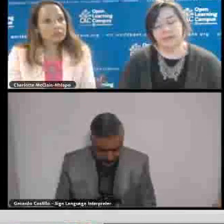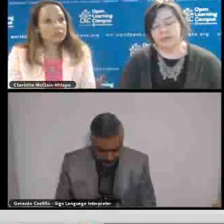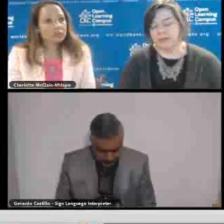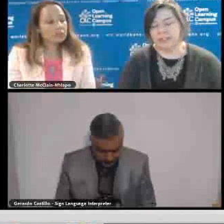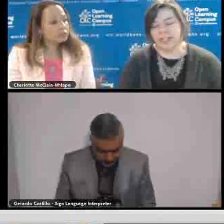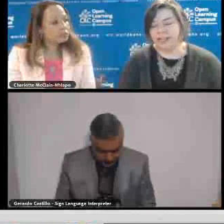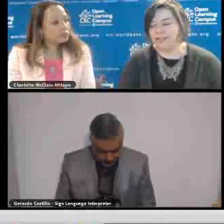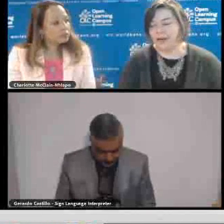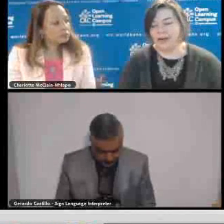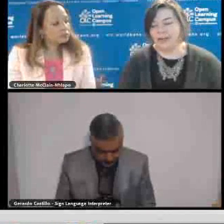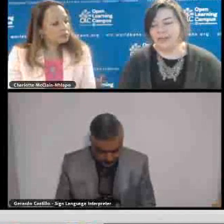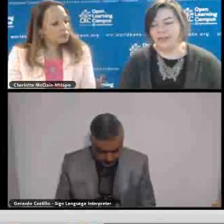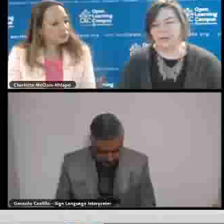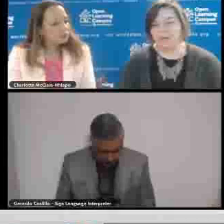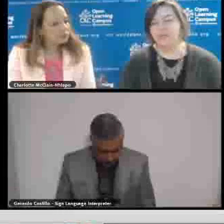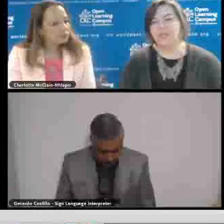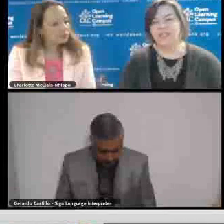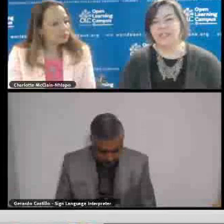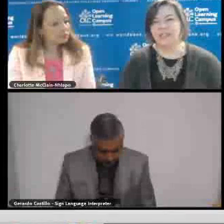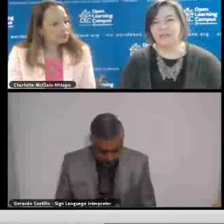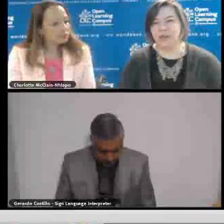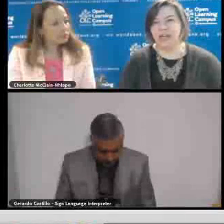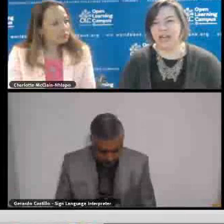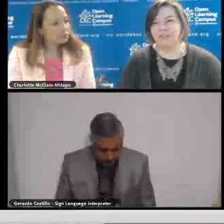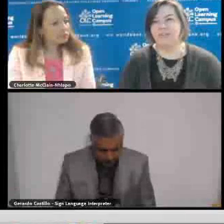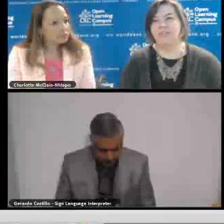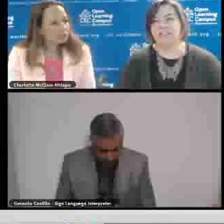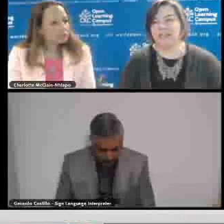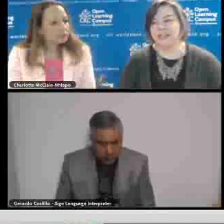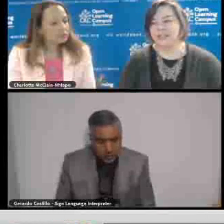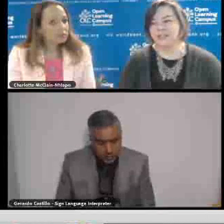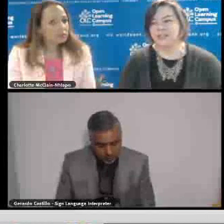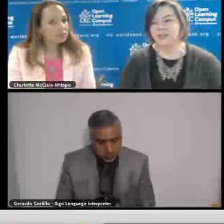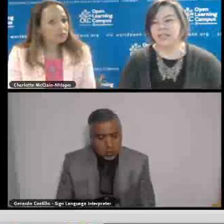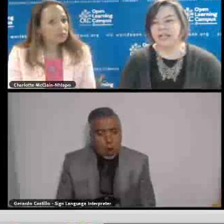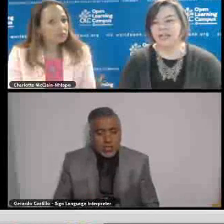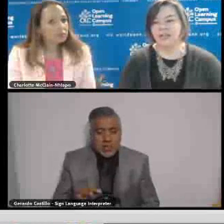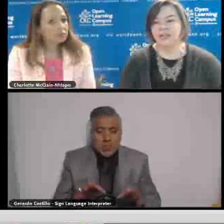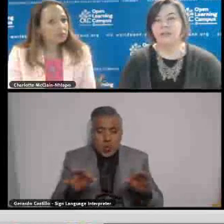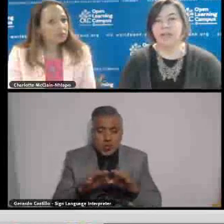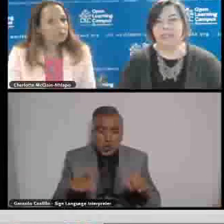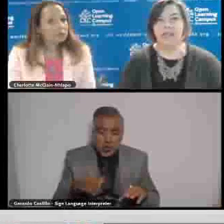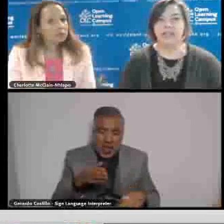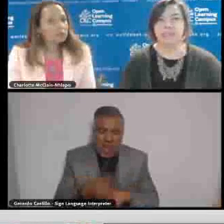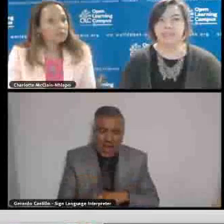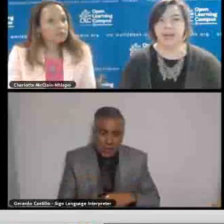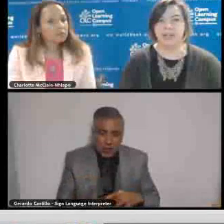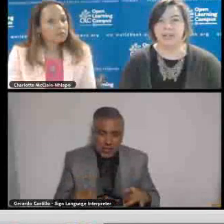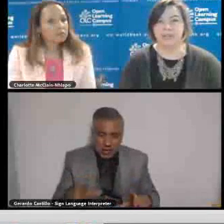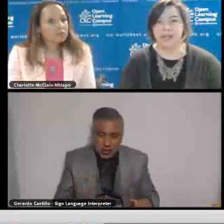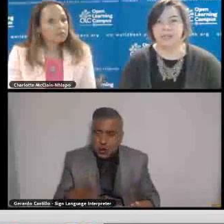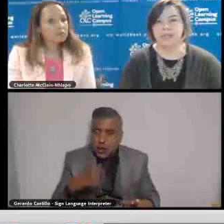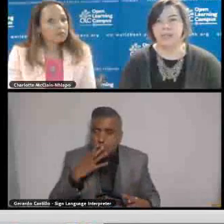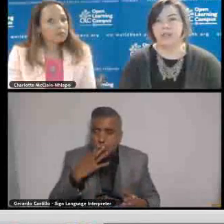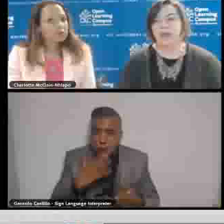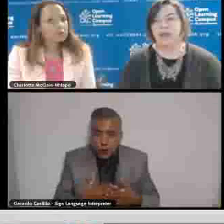once again, it's hard to always do these things right after a disaster. So getting good baselines prior to events.